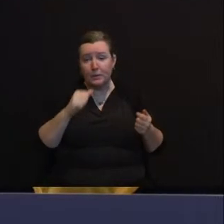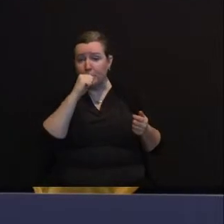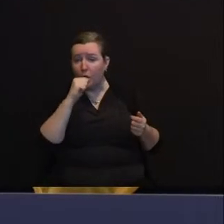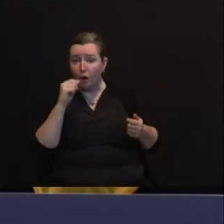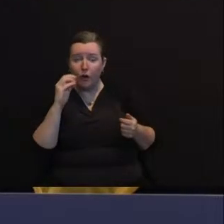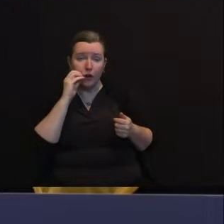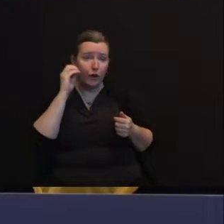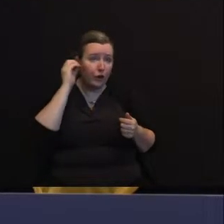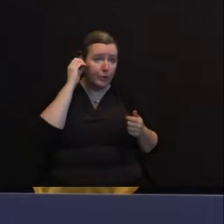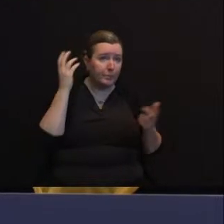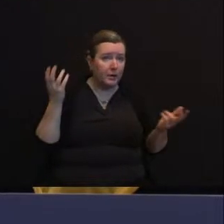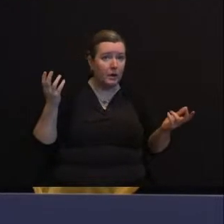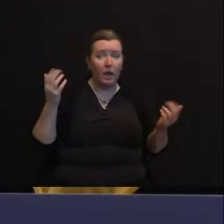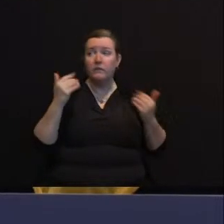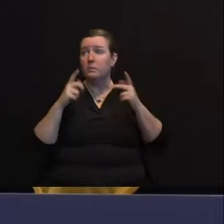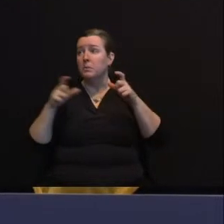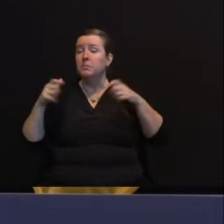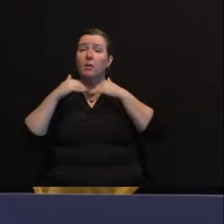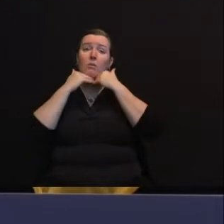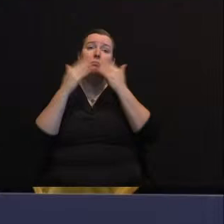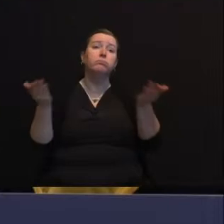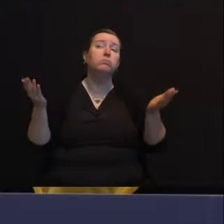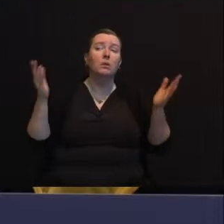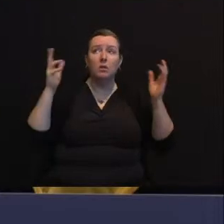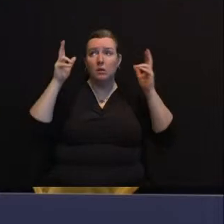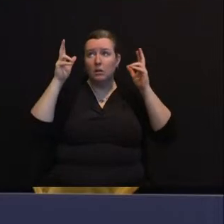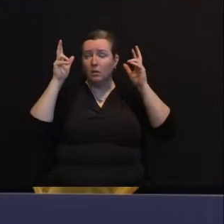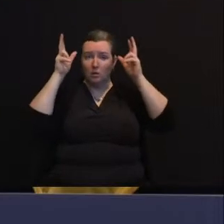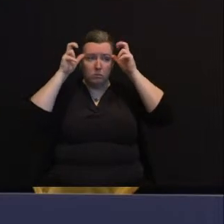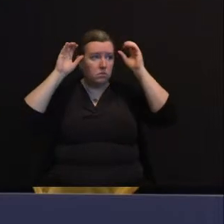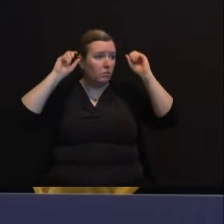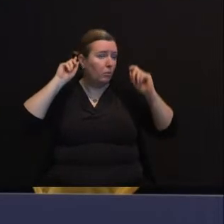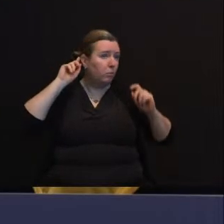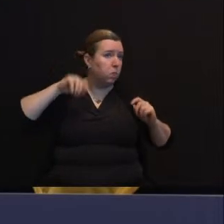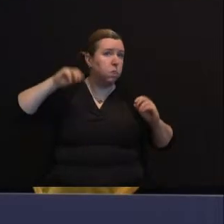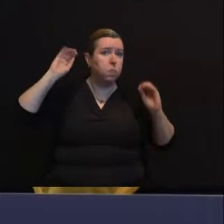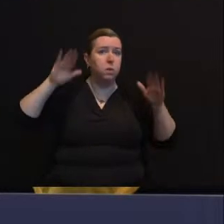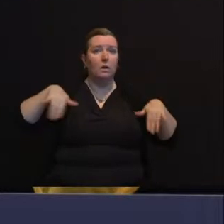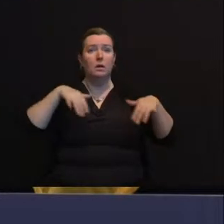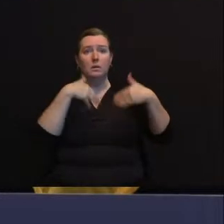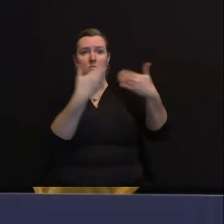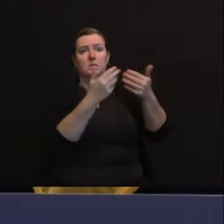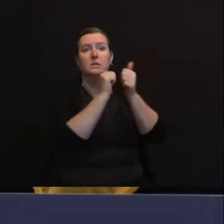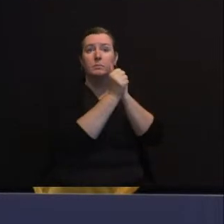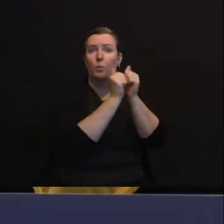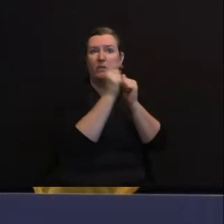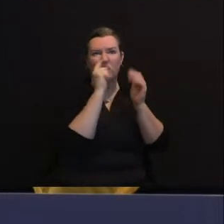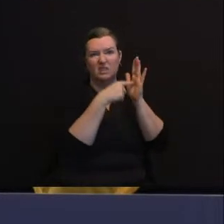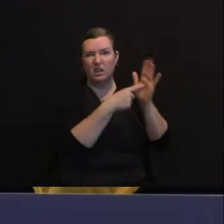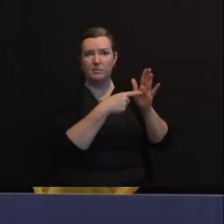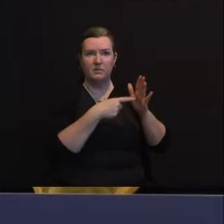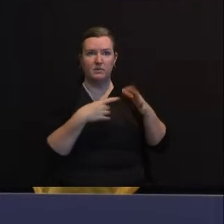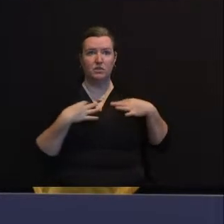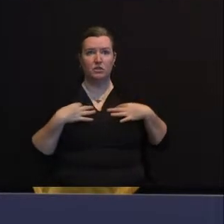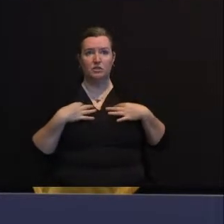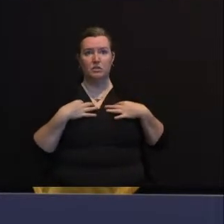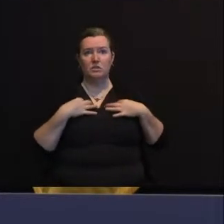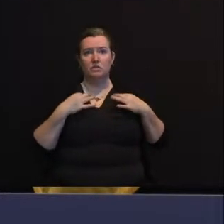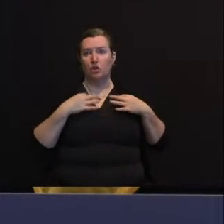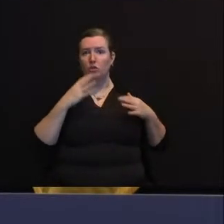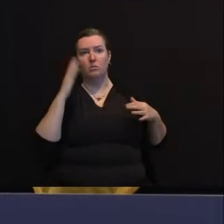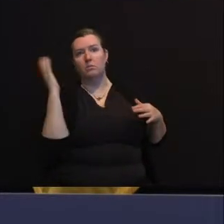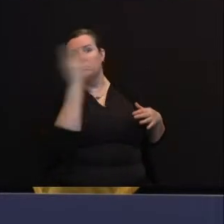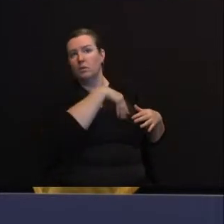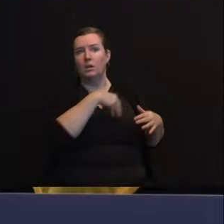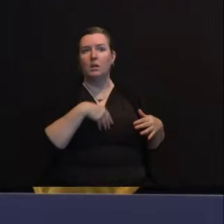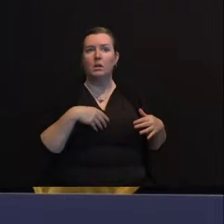badly, shame on you. Shame on you, like leaving your jersey at home. And by the way, you're infecting the kid or the parent. I mean, who do you think you